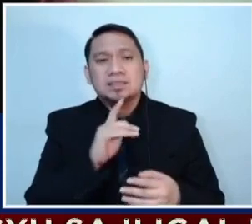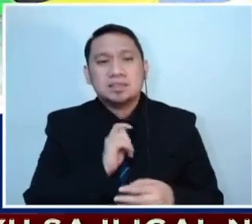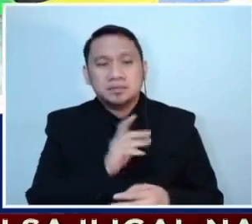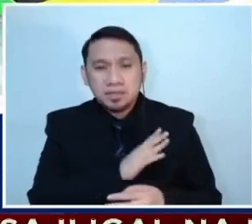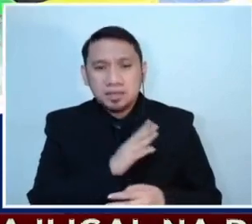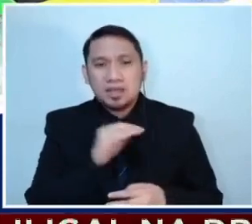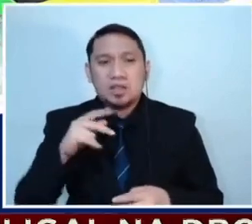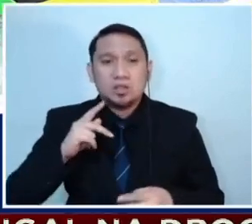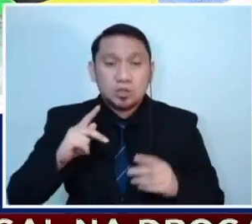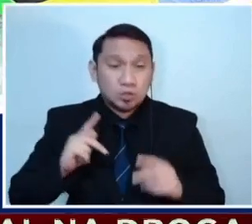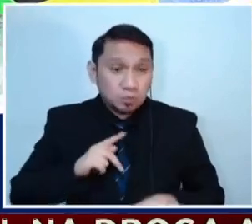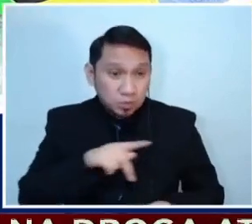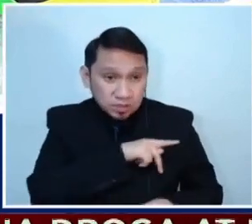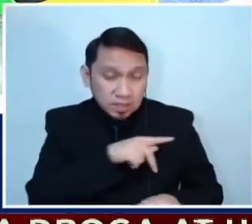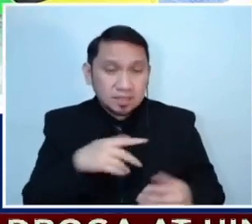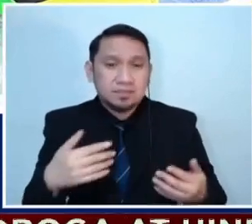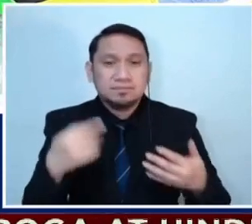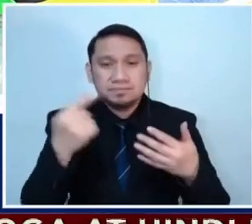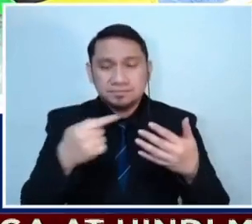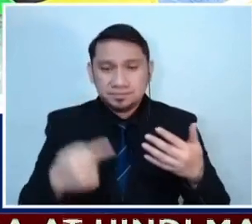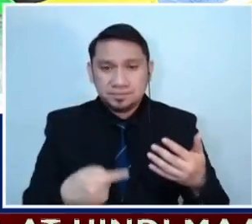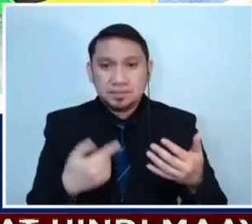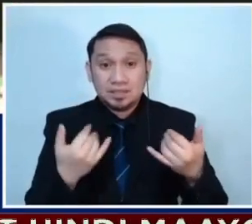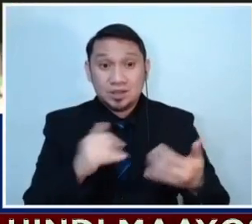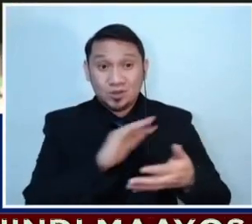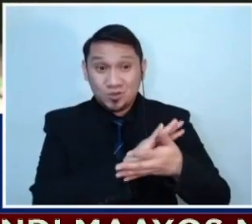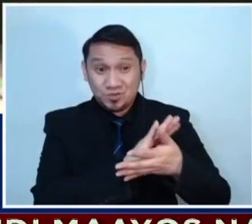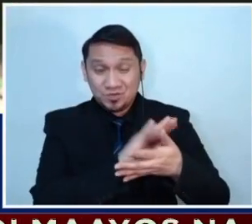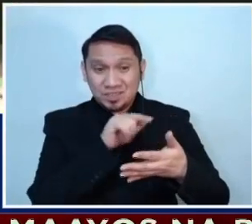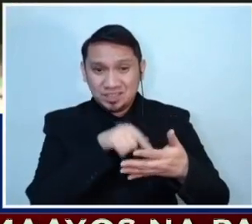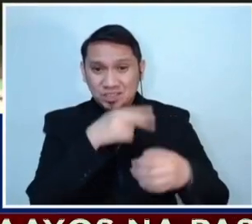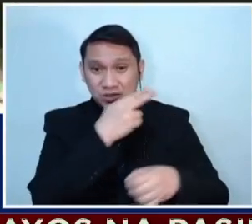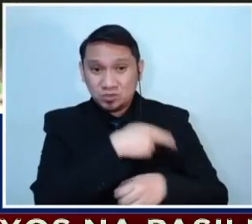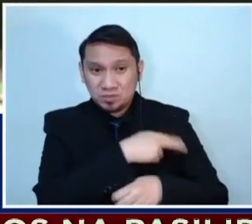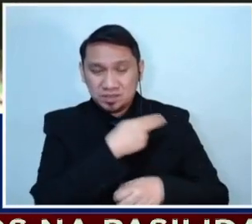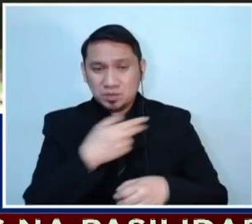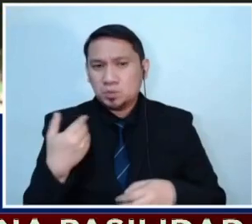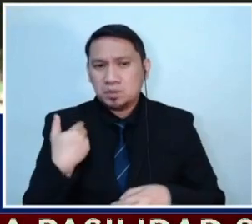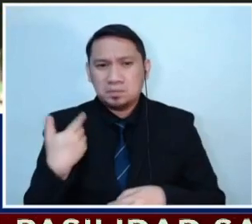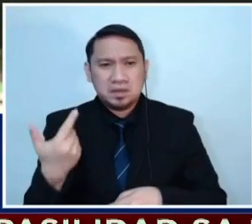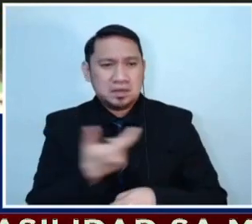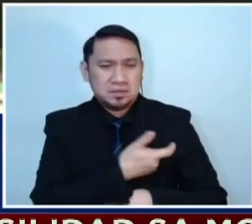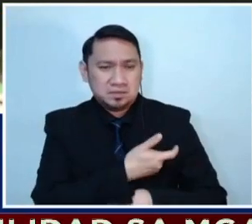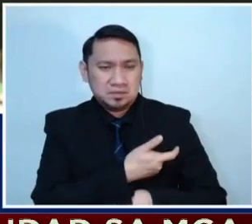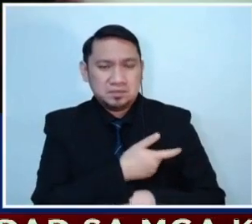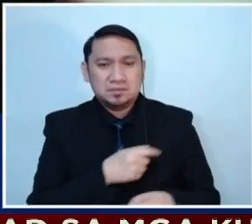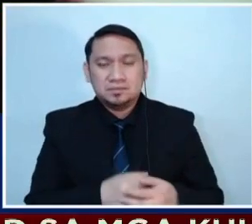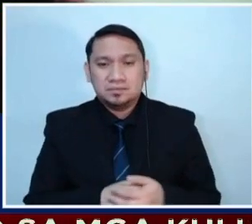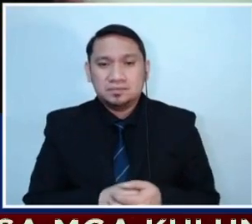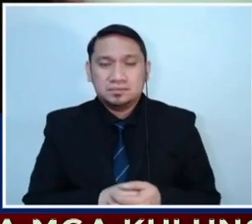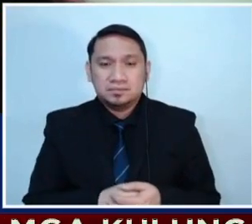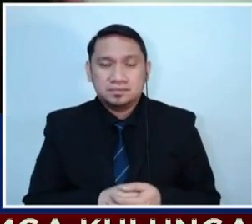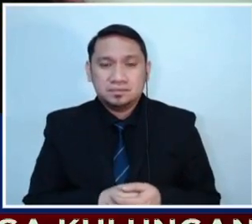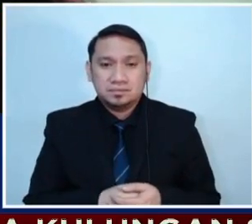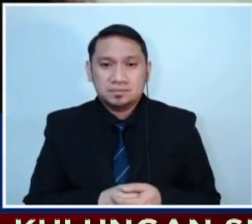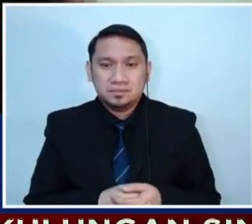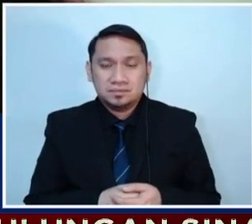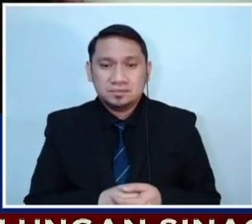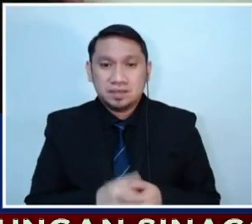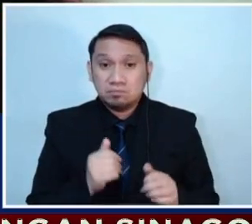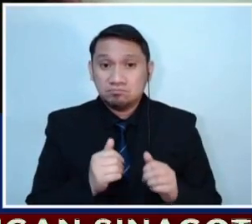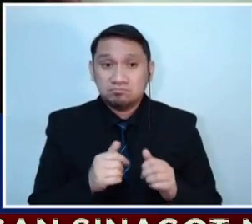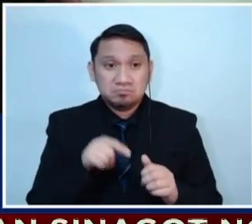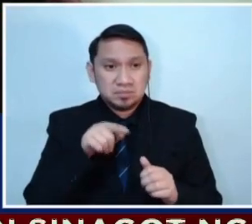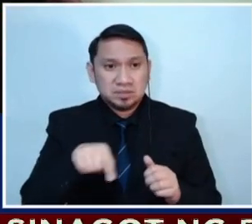pneumonia. Karamihan sa COVID cases sa ospital, mga hindi pa bakunadong may comorbidities. Mostly now that